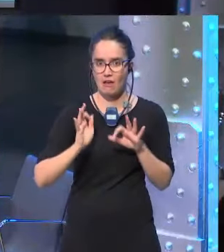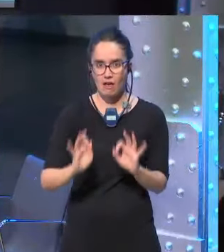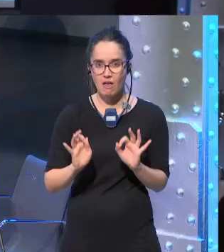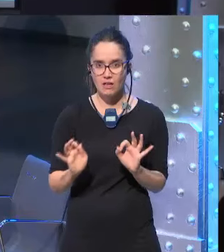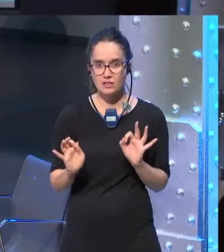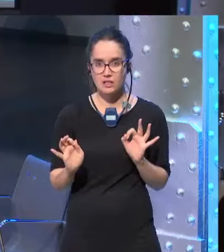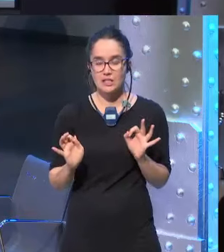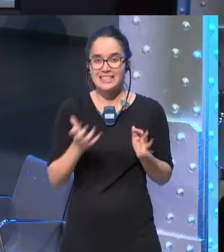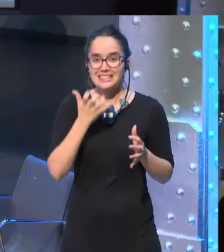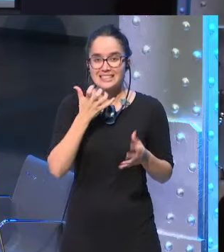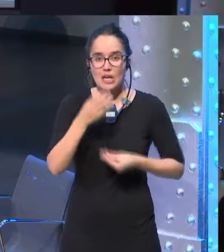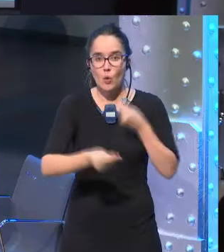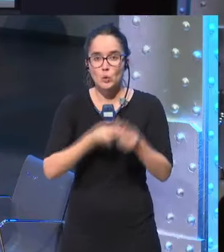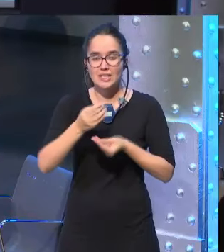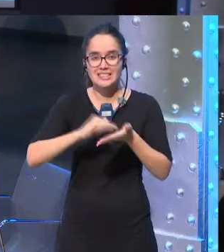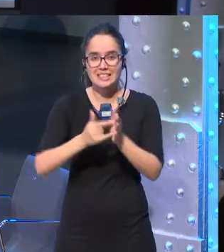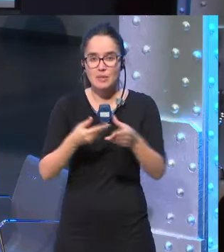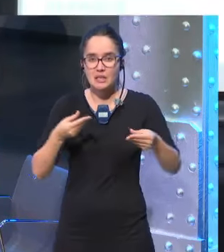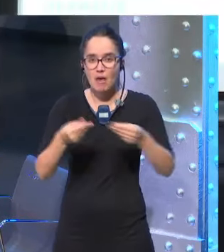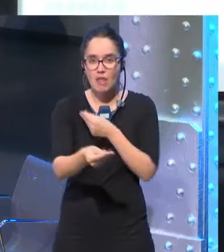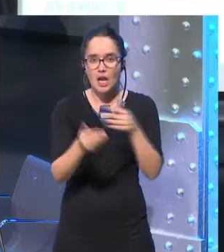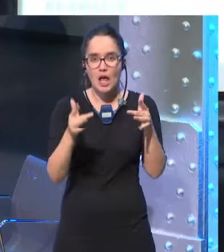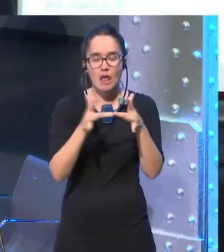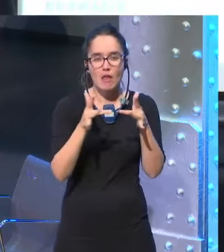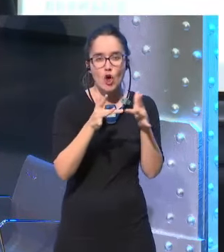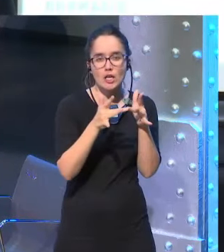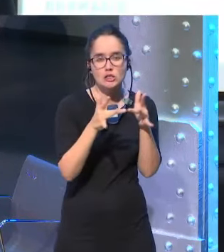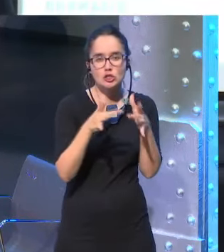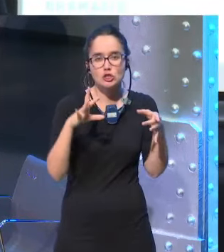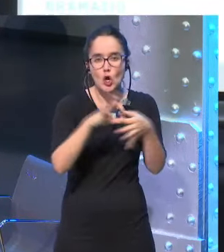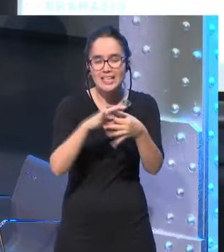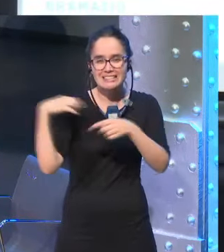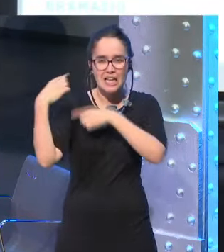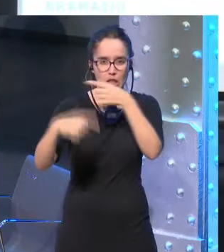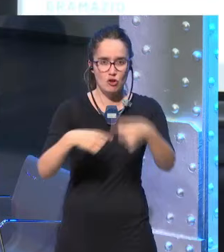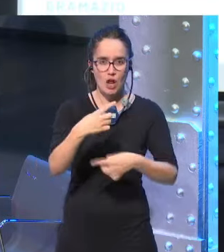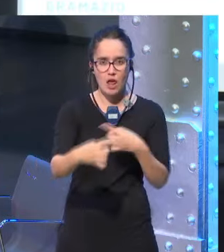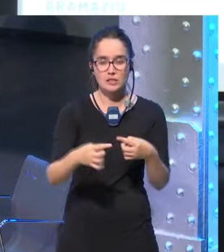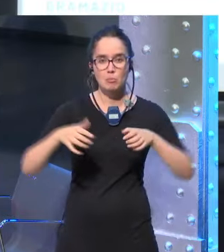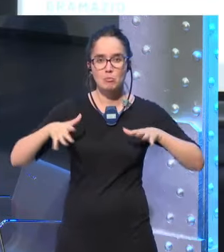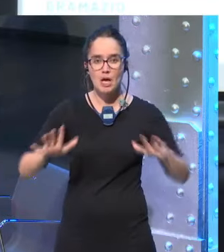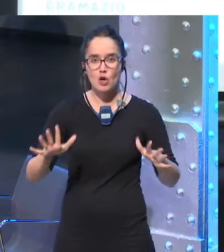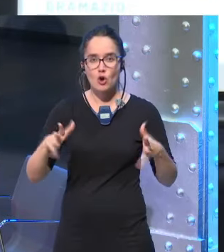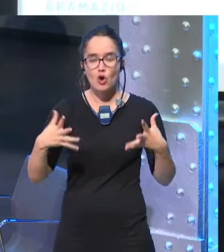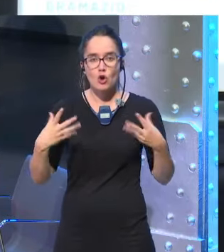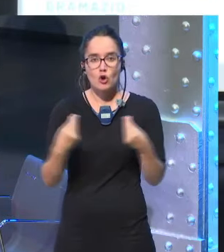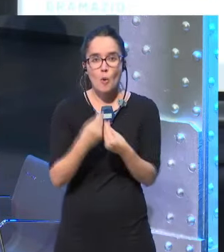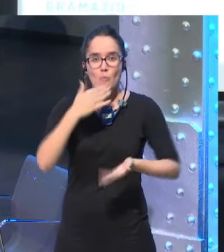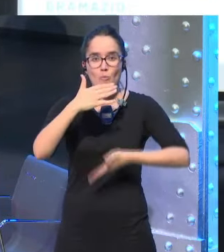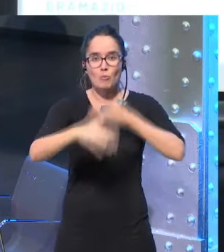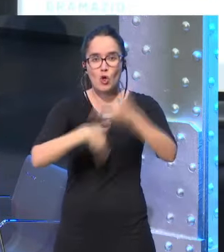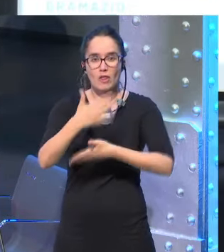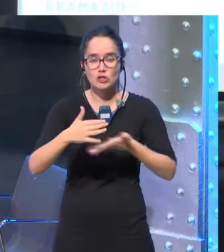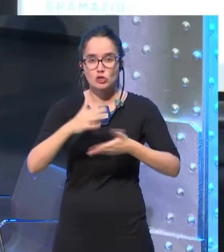material systems and connection systems. At the same time, it's a fully digital additive construction process. And it's